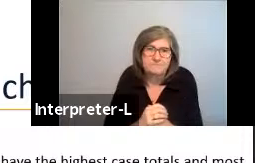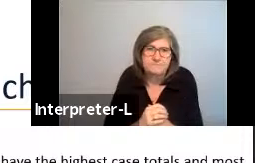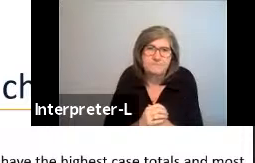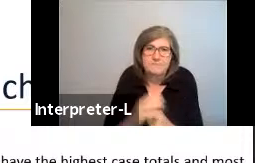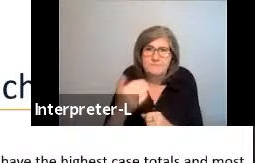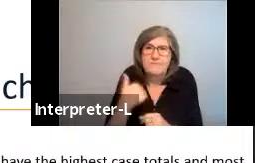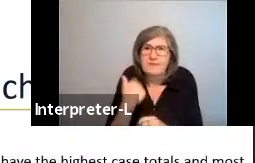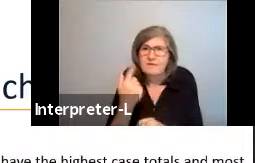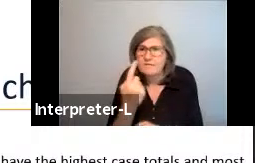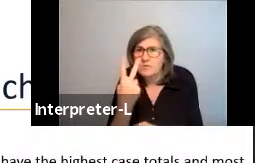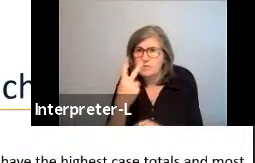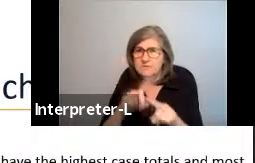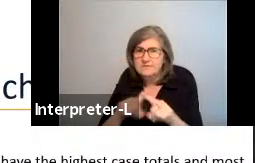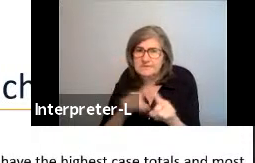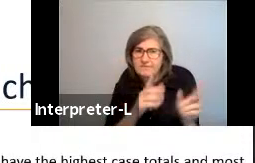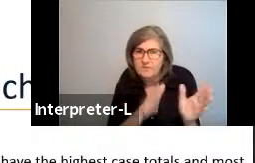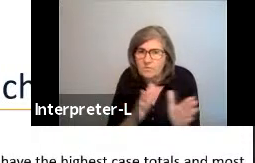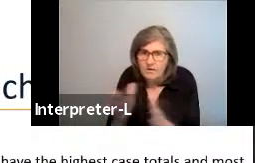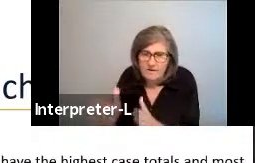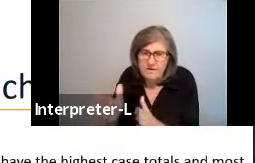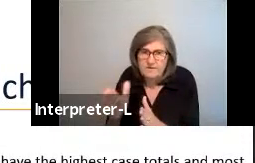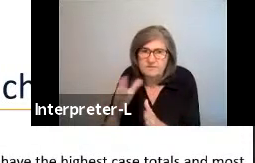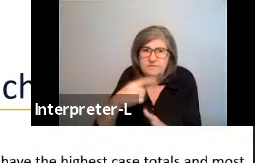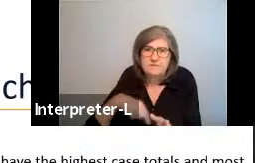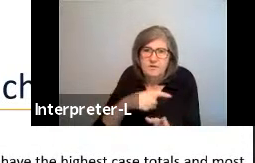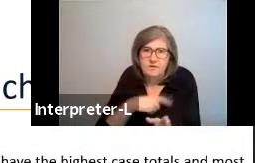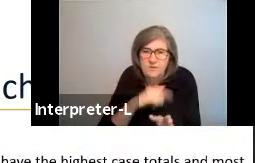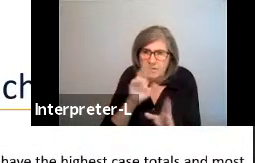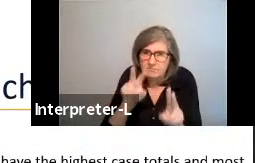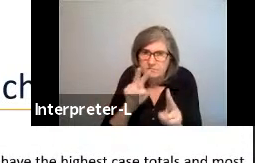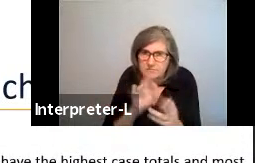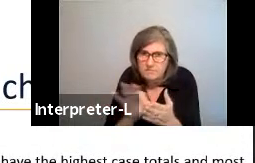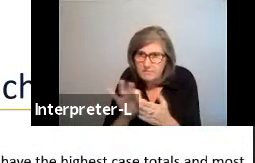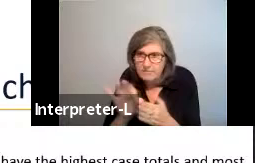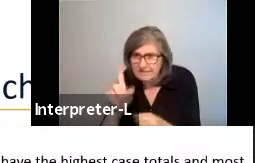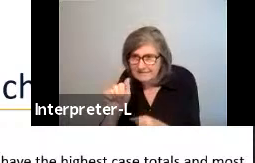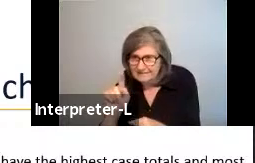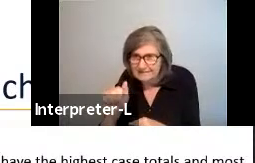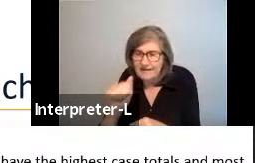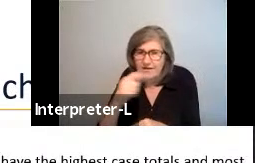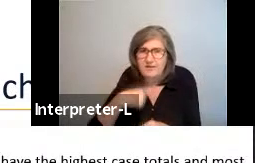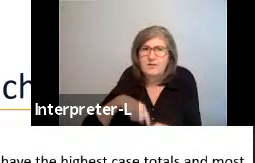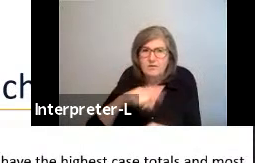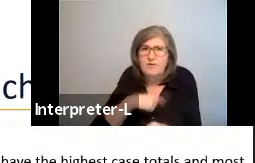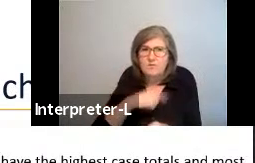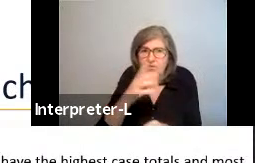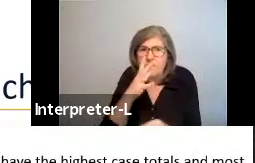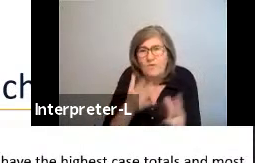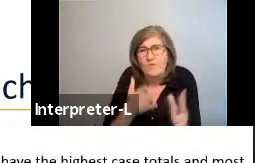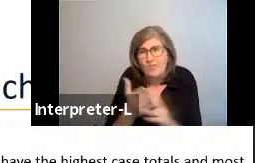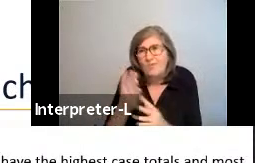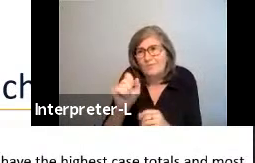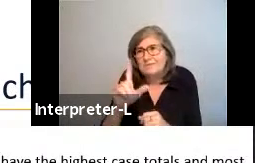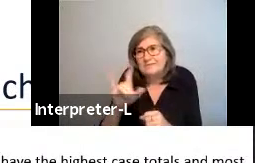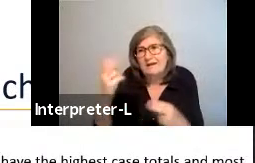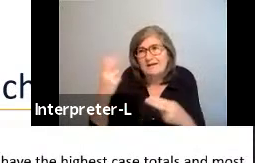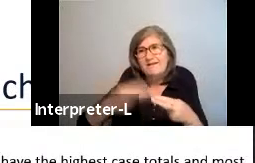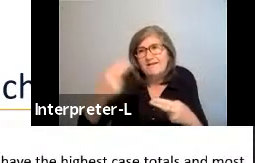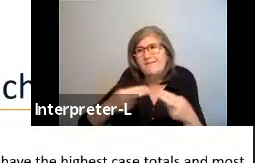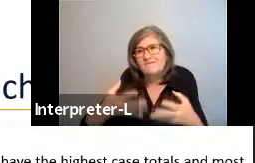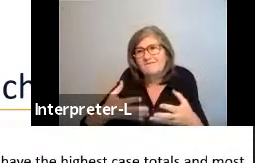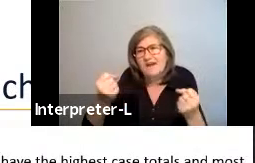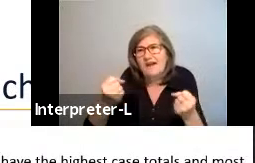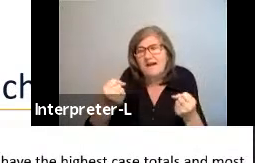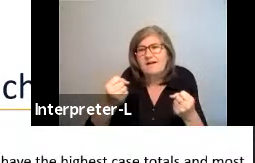We have a couple of different ways that we track data, and forgive me, we're going to get through the slides fairly quickly and then take